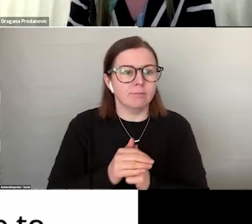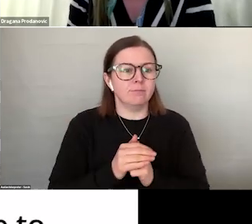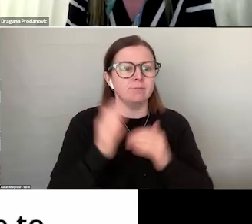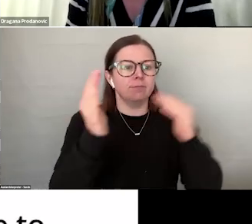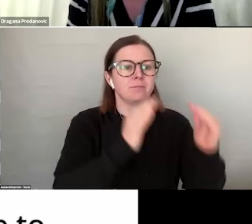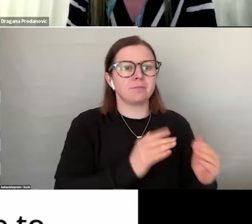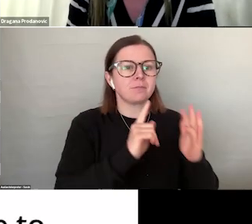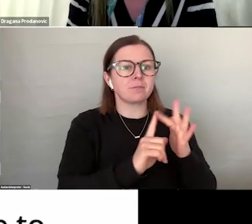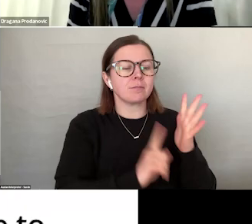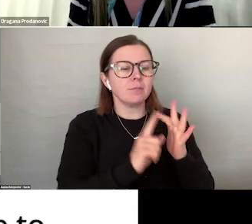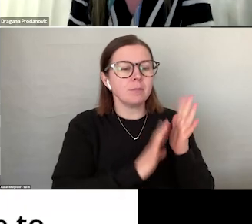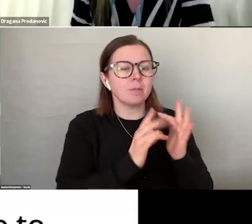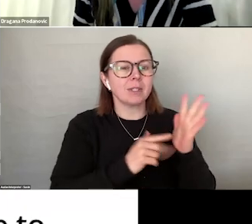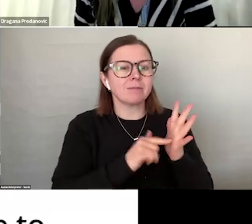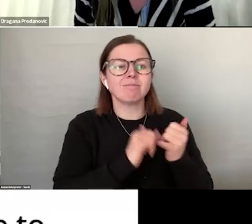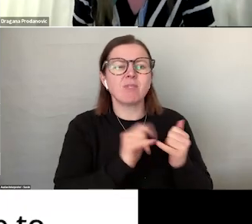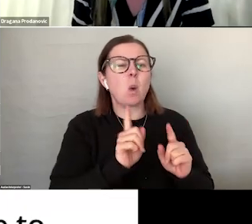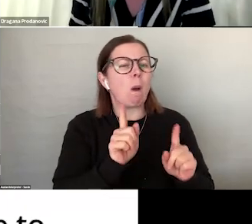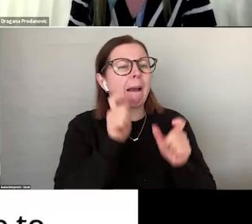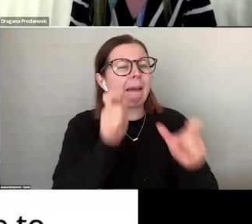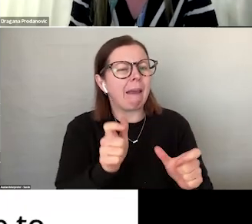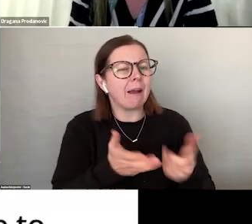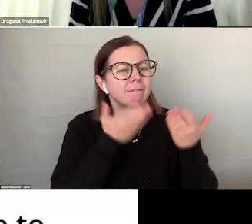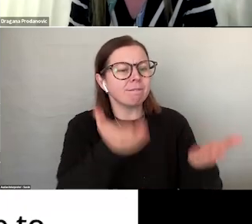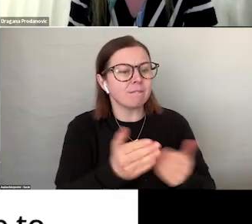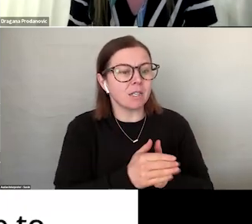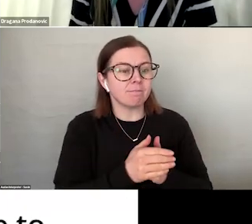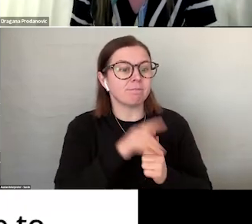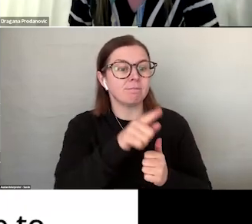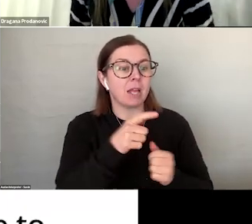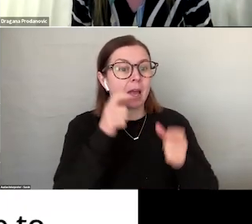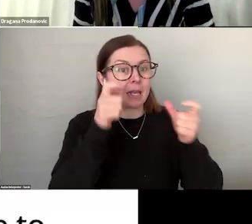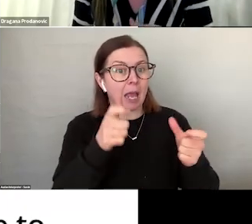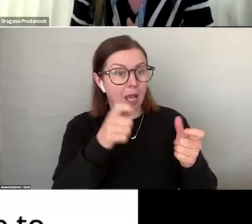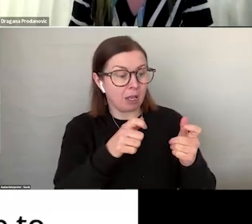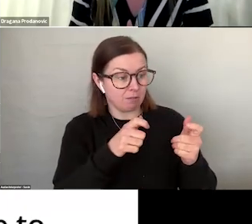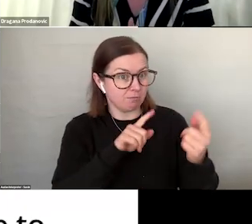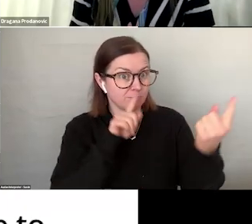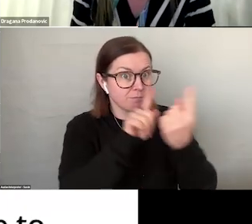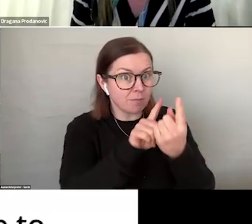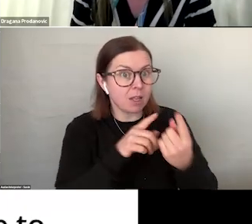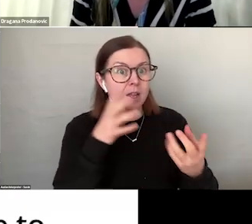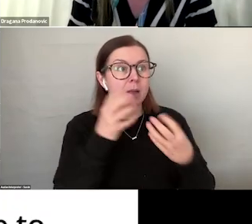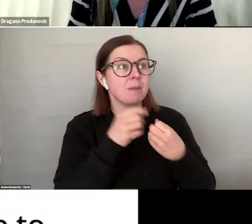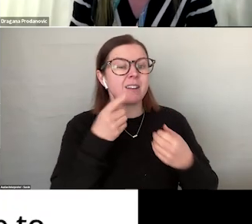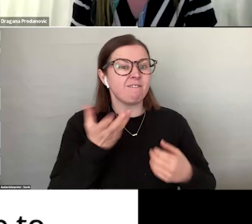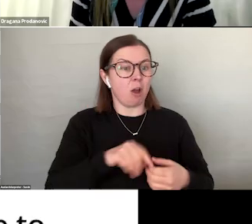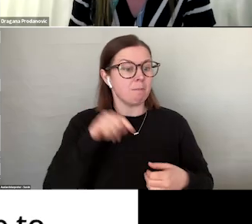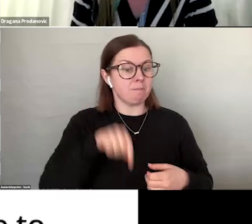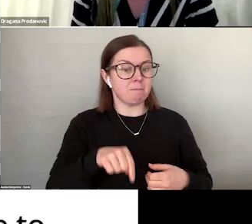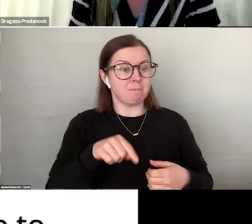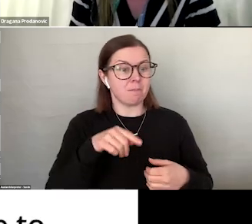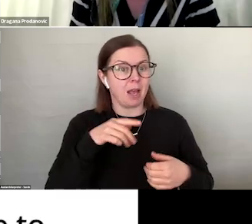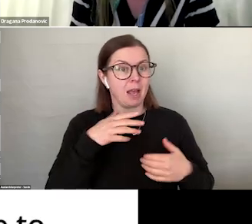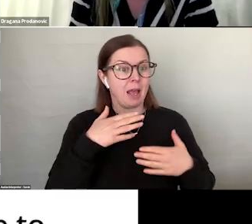what care is delivered. So, for example, is there care coordination, meaning are clinicians within the health sector